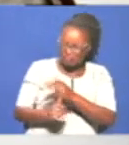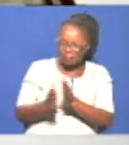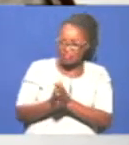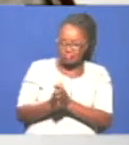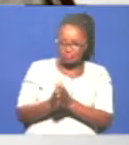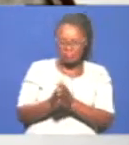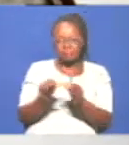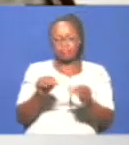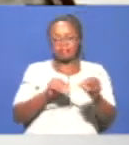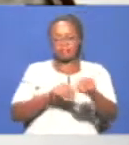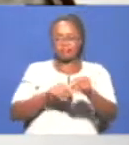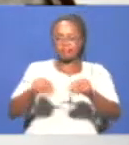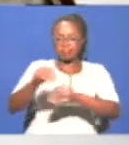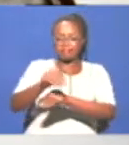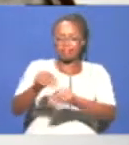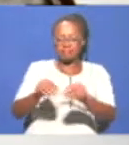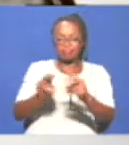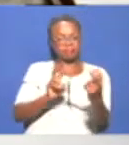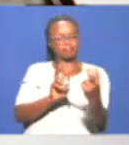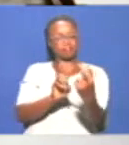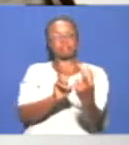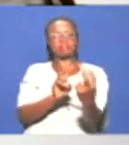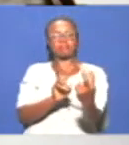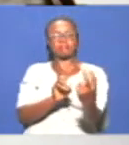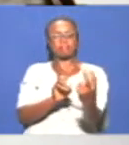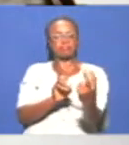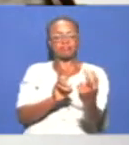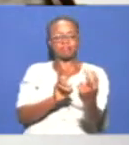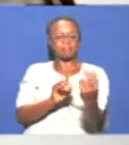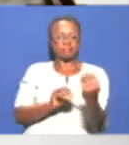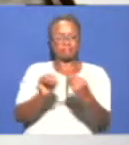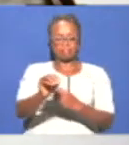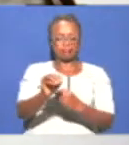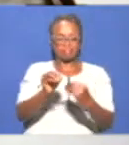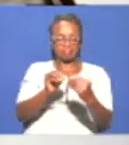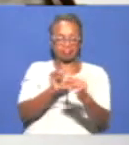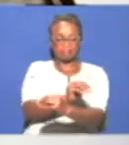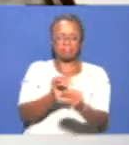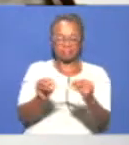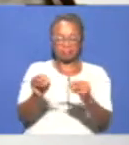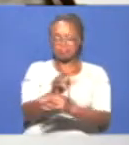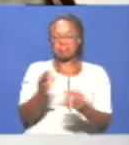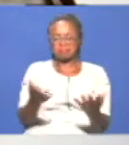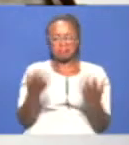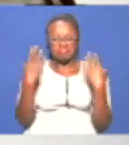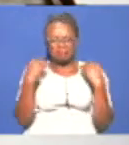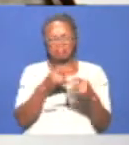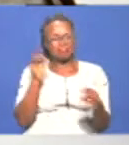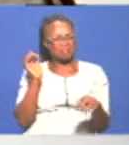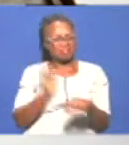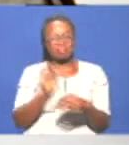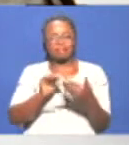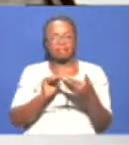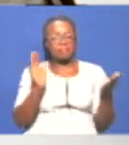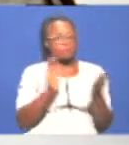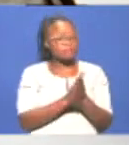opponent and face to face, that is one of the things, sports that has been really affected. Oh, yeah, and the fact